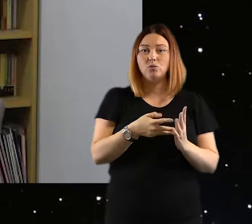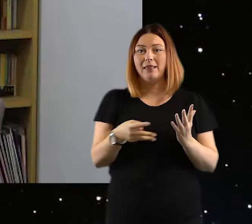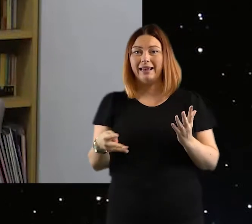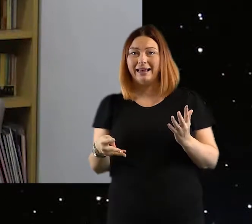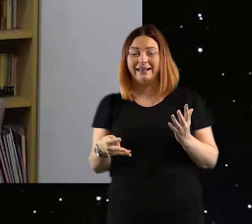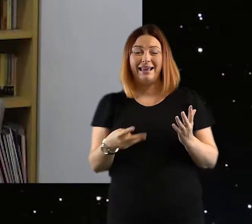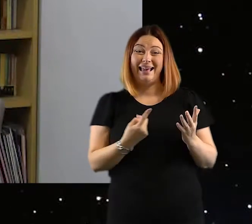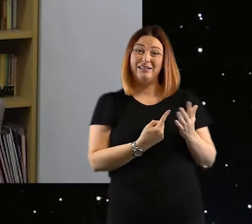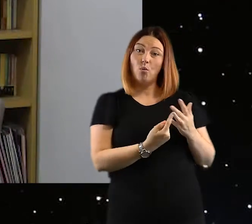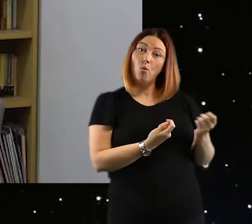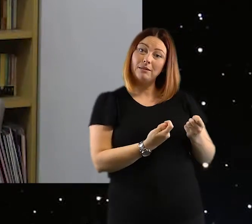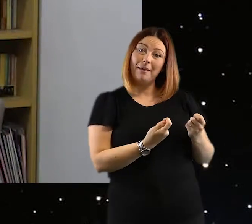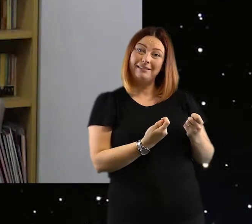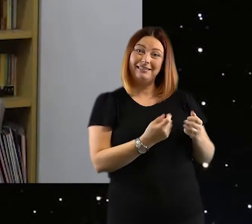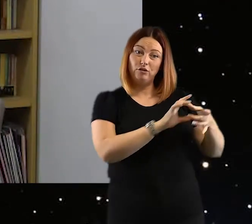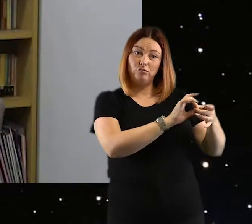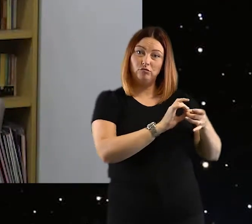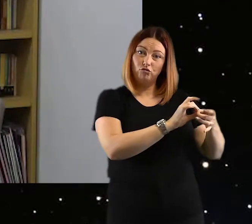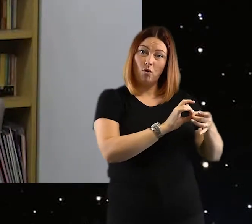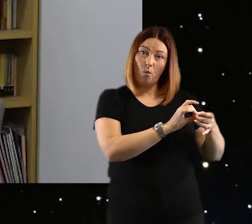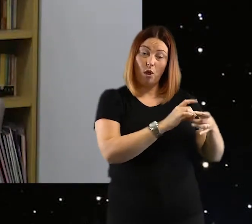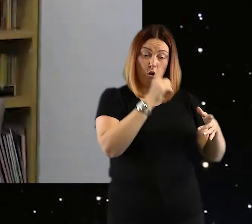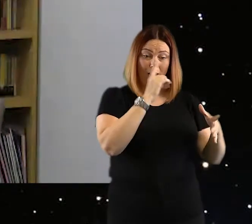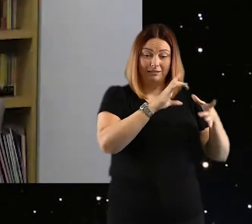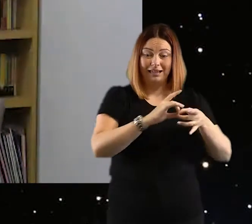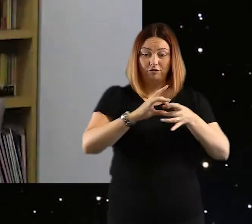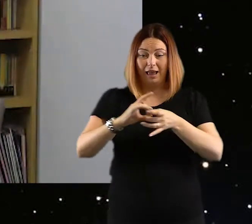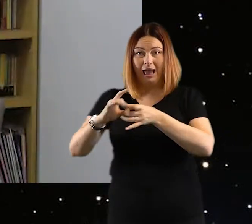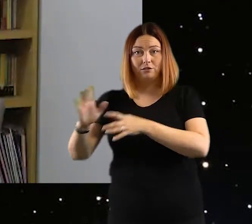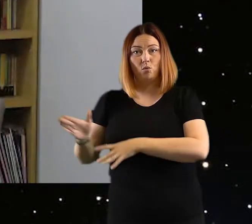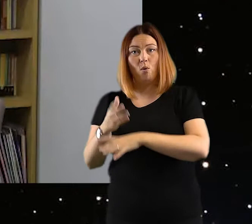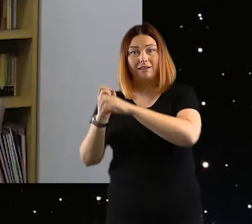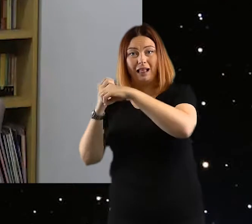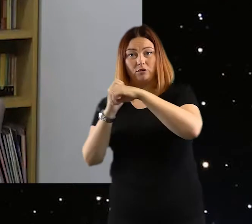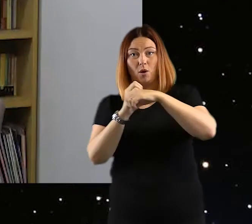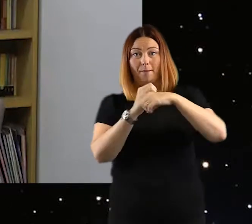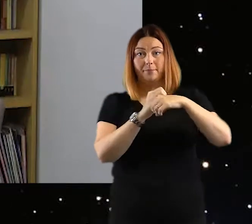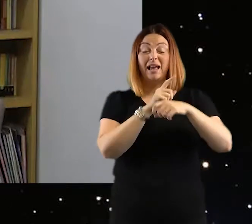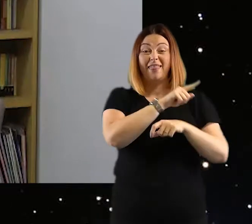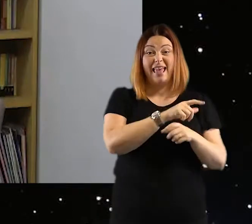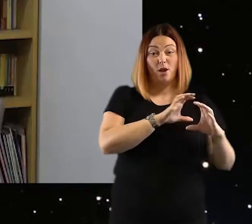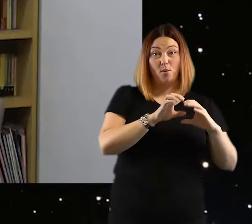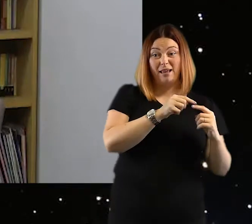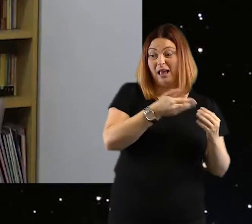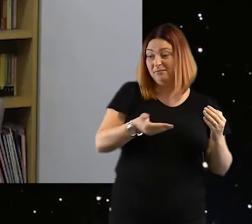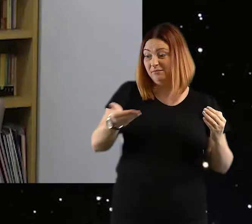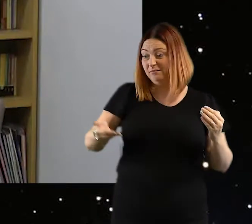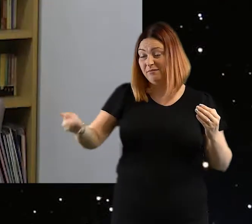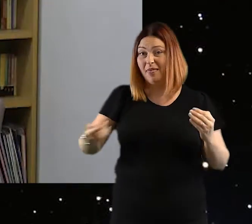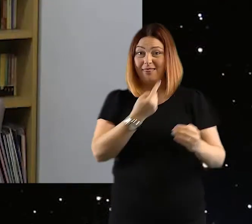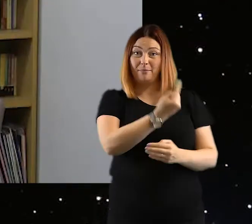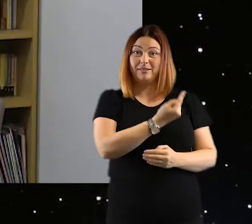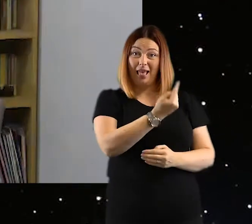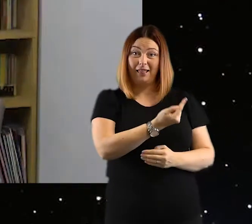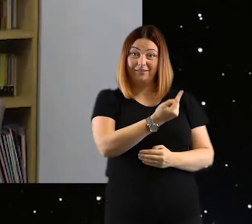of flexible scheduling, you want sort of automated control to synchronize with other telescopes, and the robot is